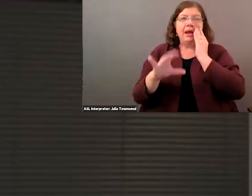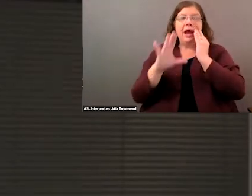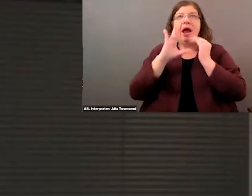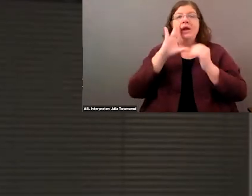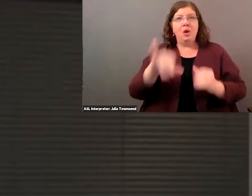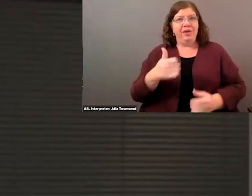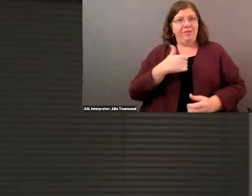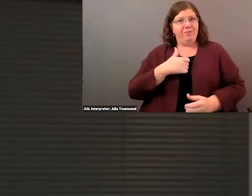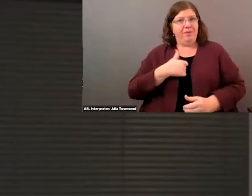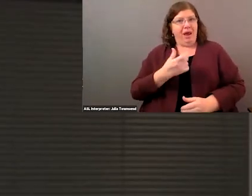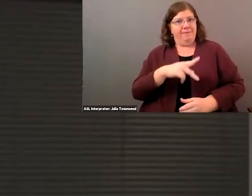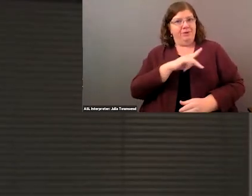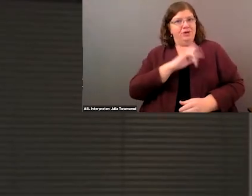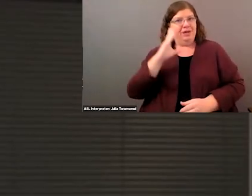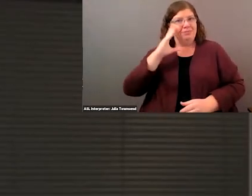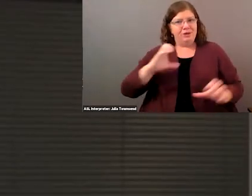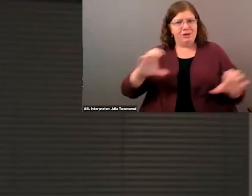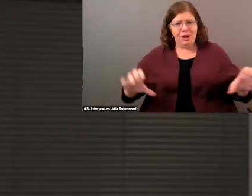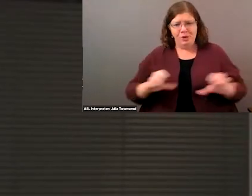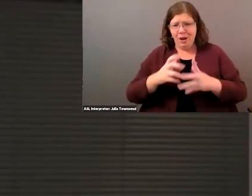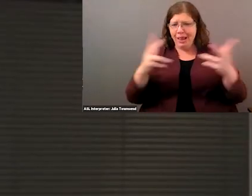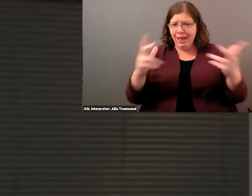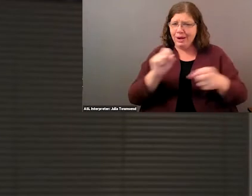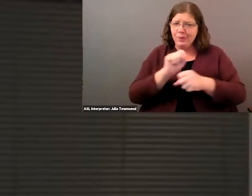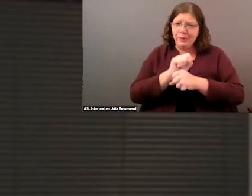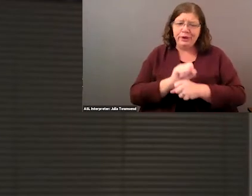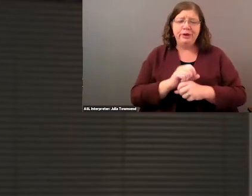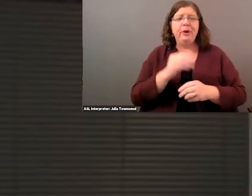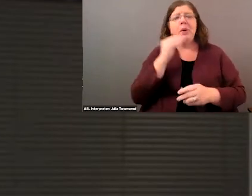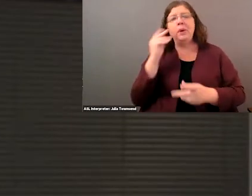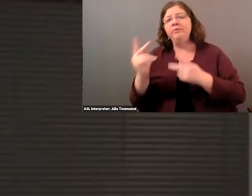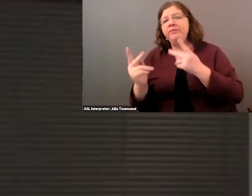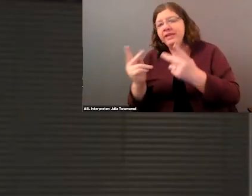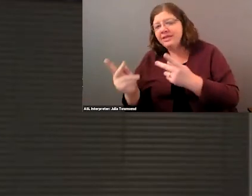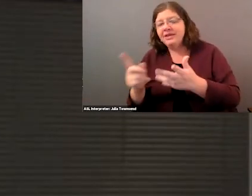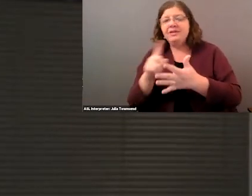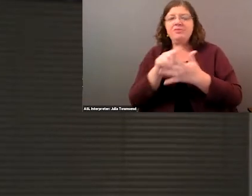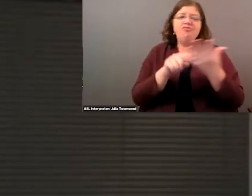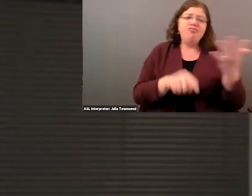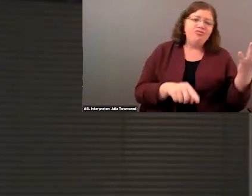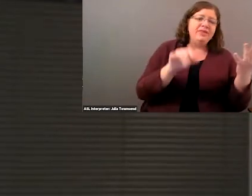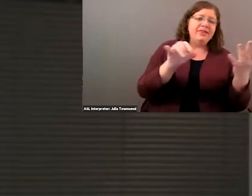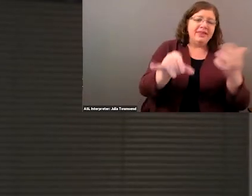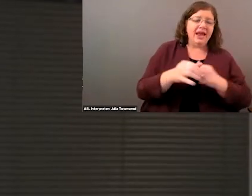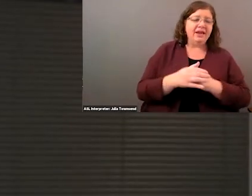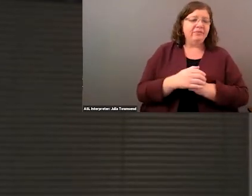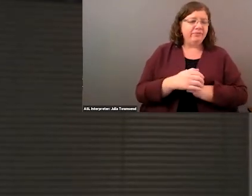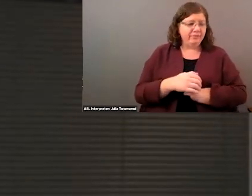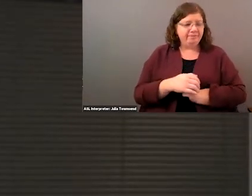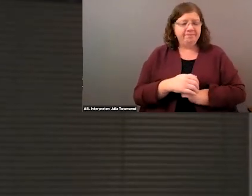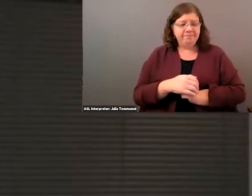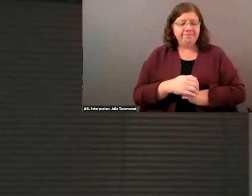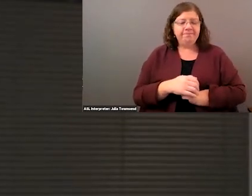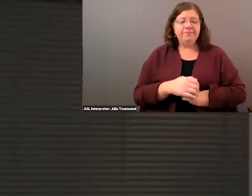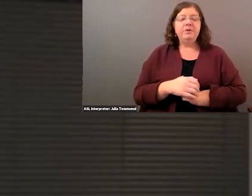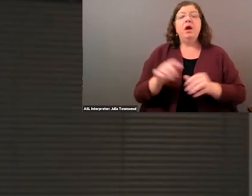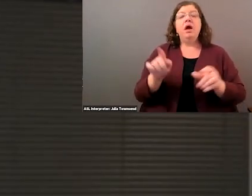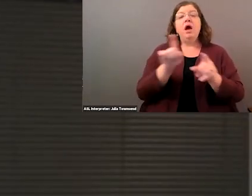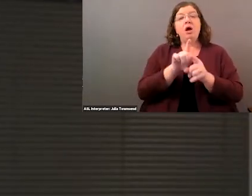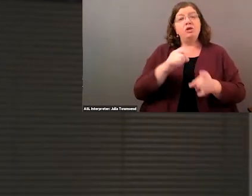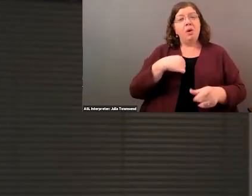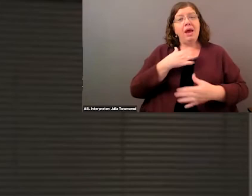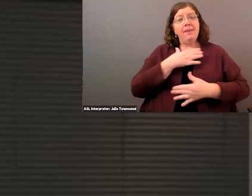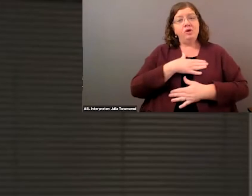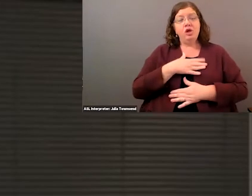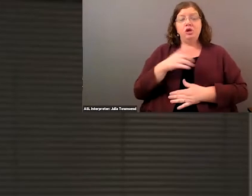that good stuff. And I also appreciate, Dr. Maldonado, that you mentioned that we will be discussing at the next